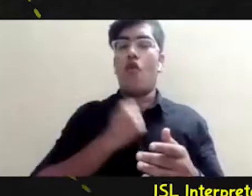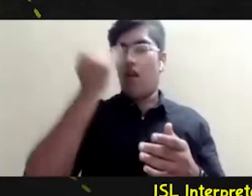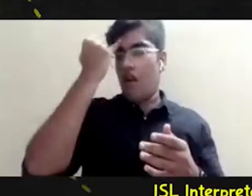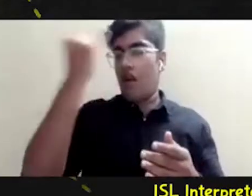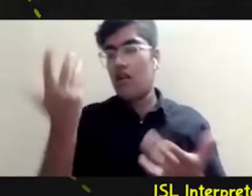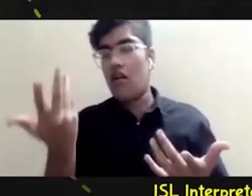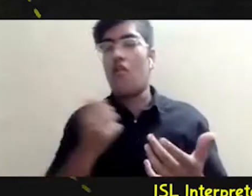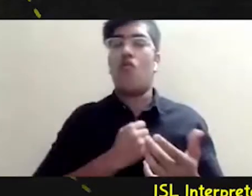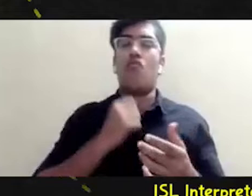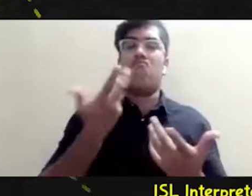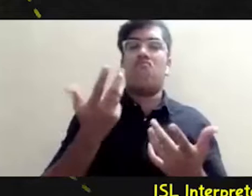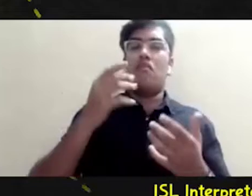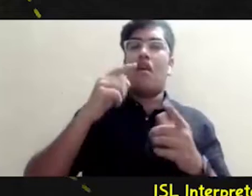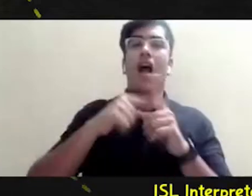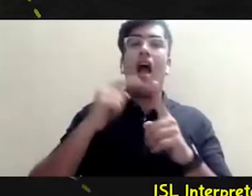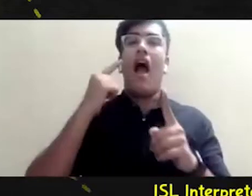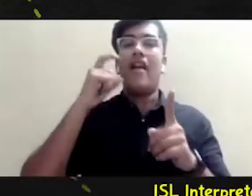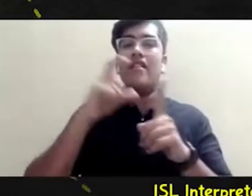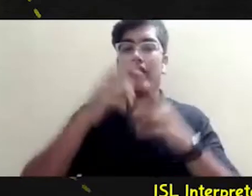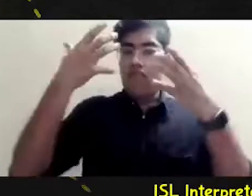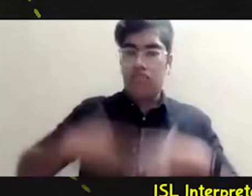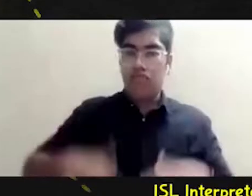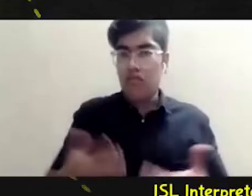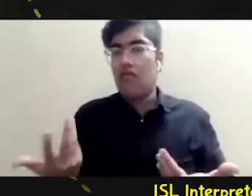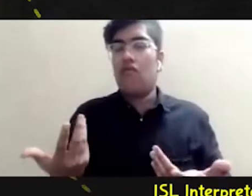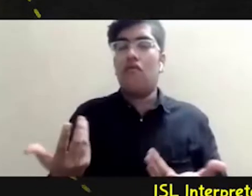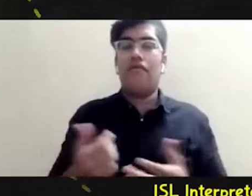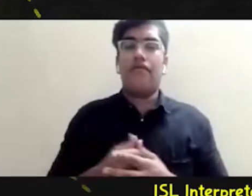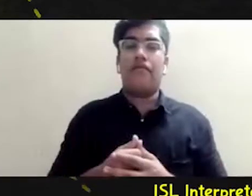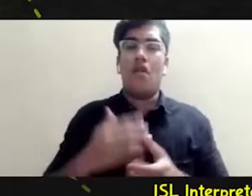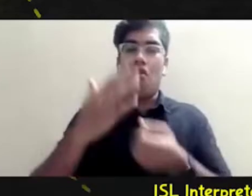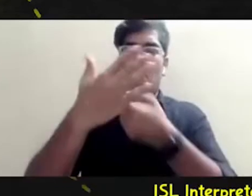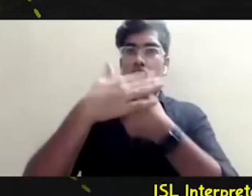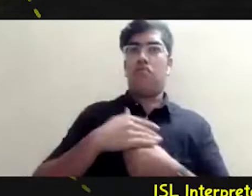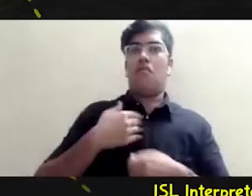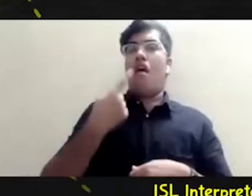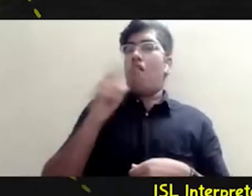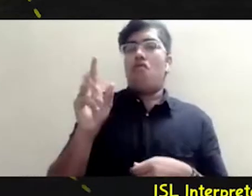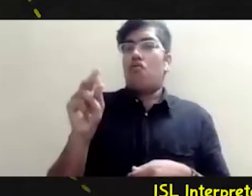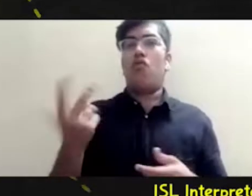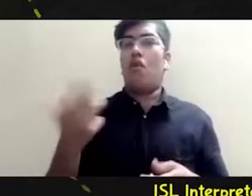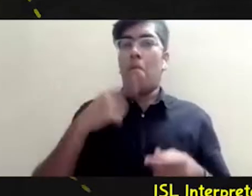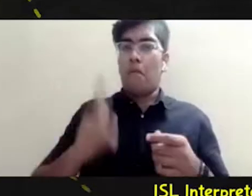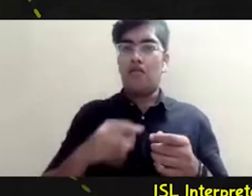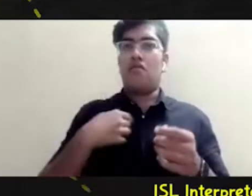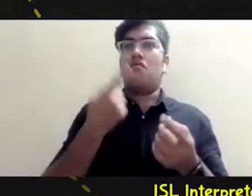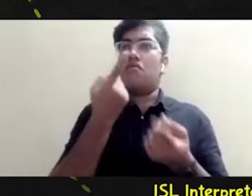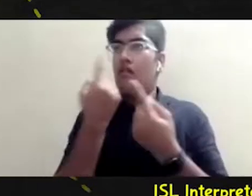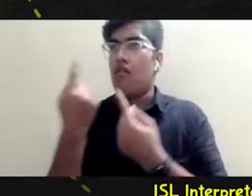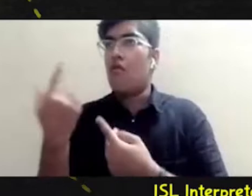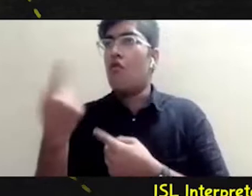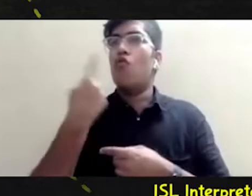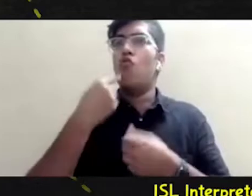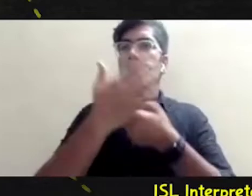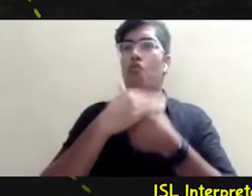marginalized communities are being used to justify oppression. And if we don't track the ways in which this is happening right now and see the ways